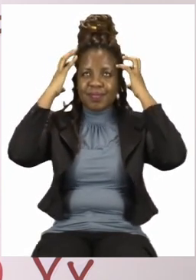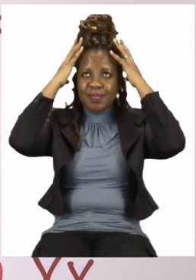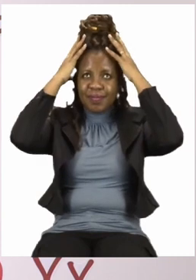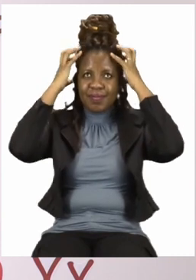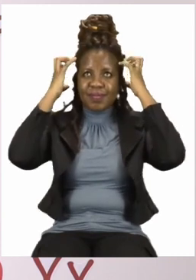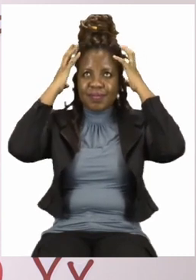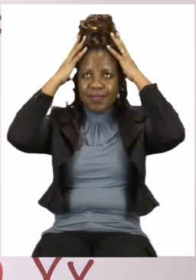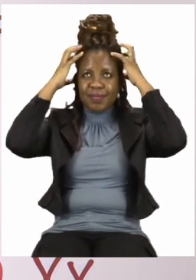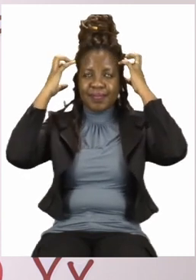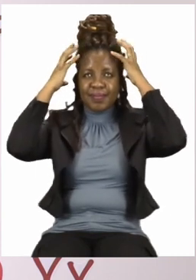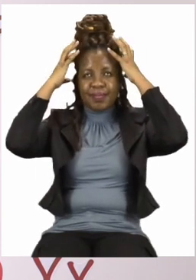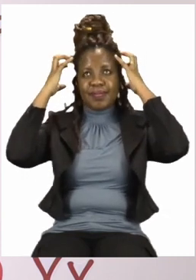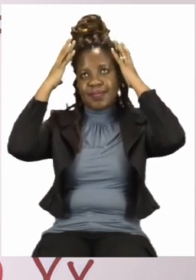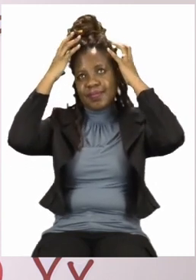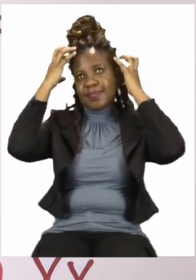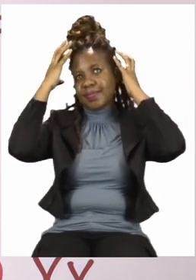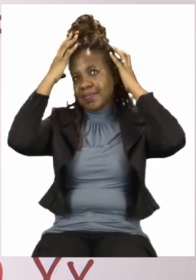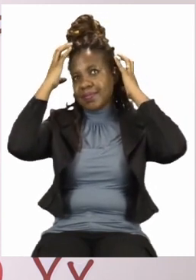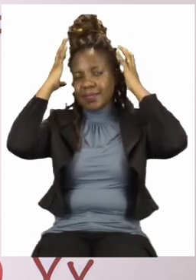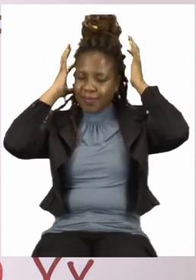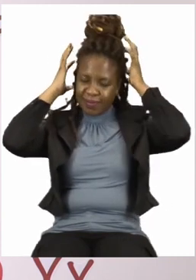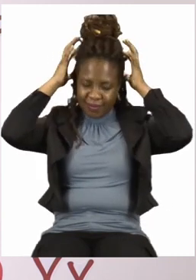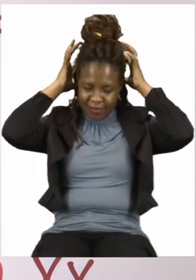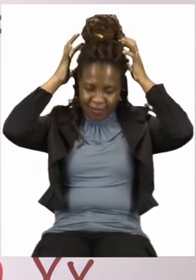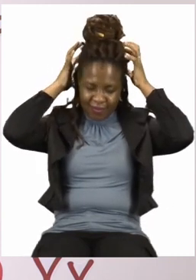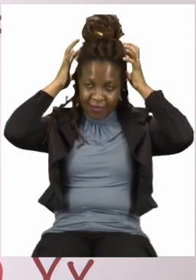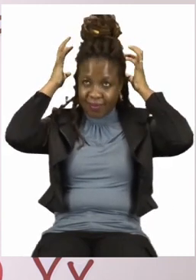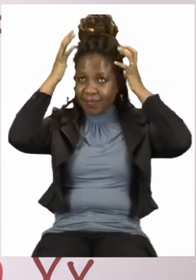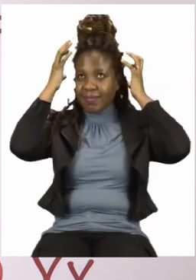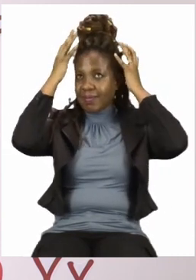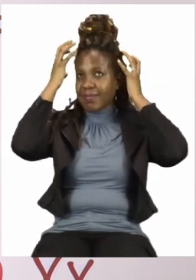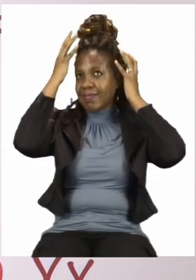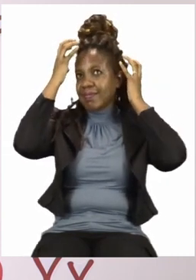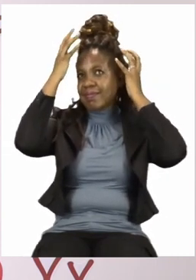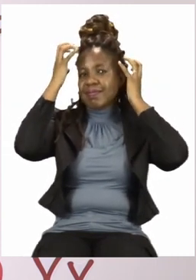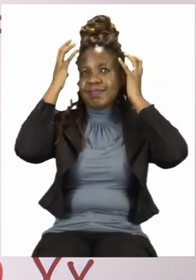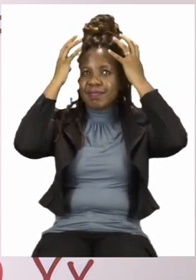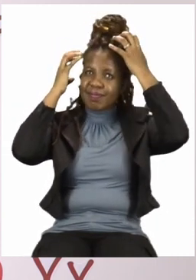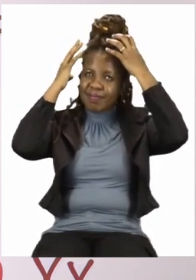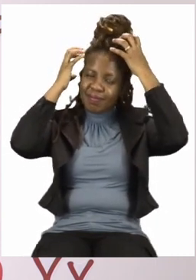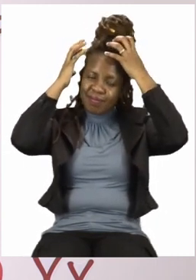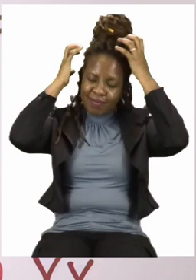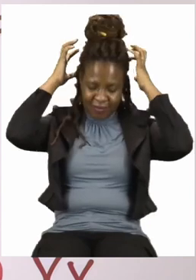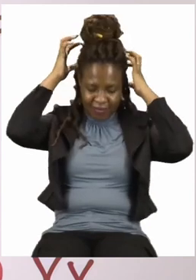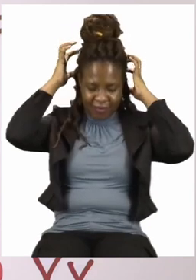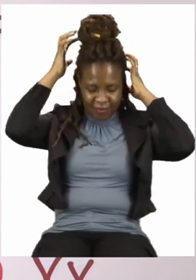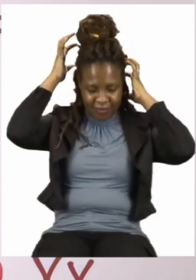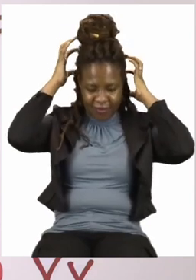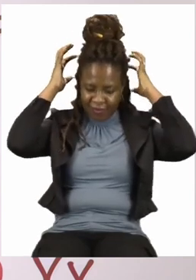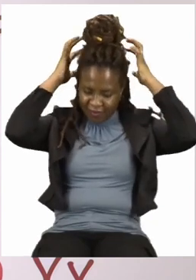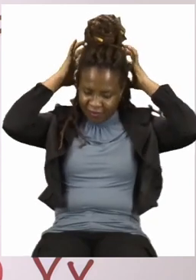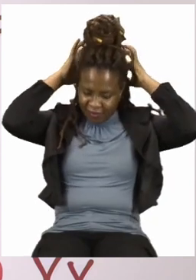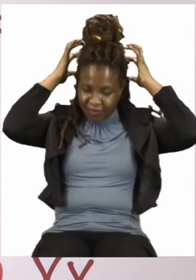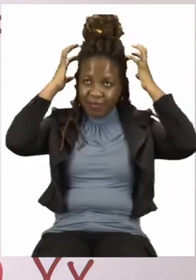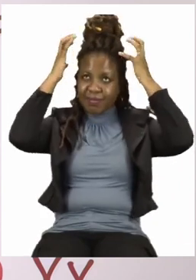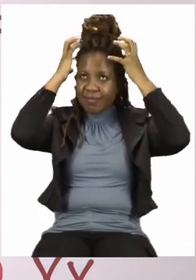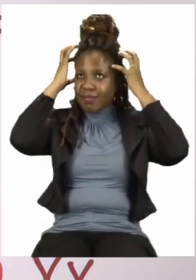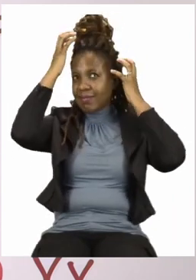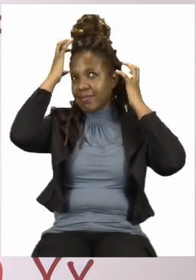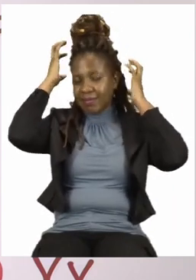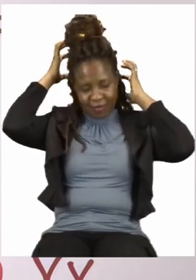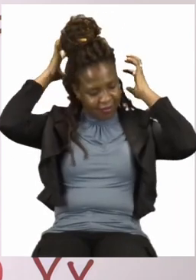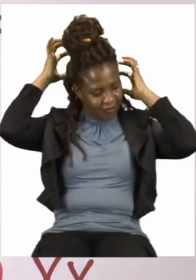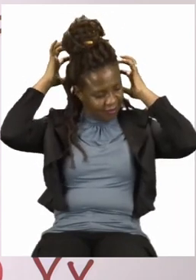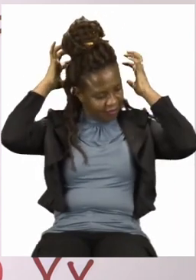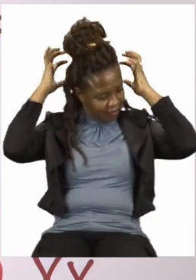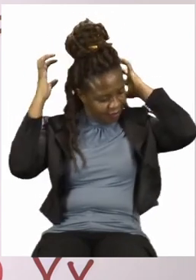your hair gets enough soap everywhere. So you're going to move it round and round, up and